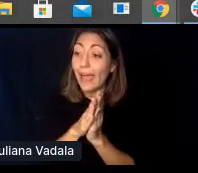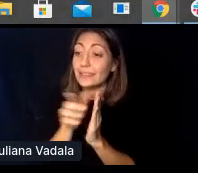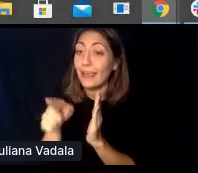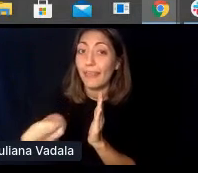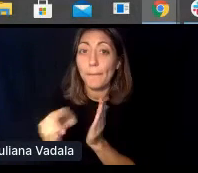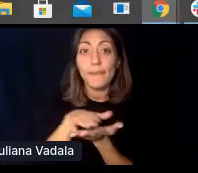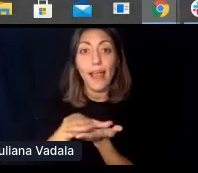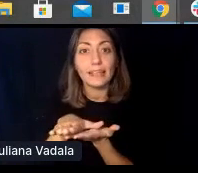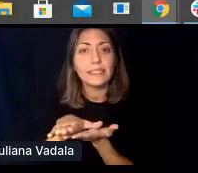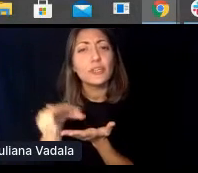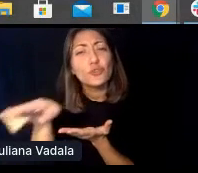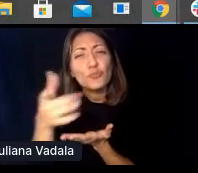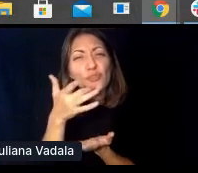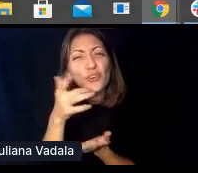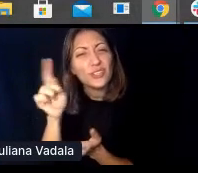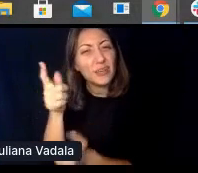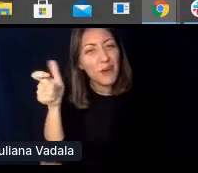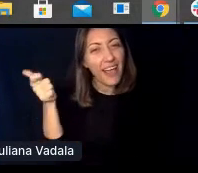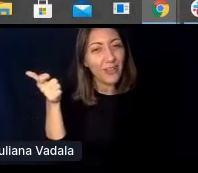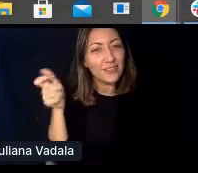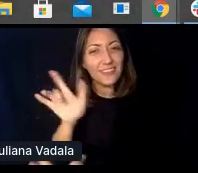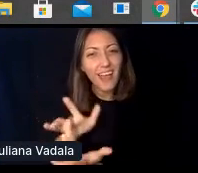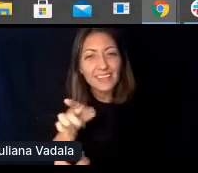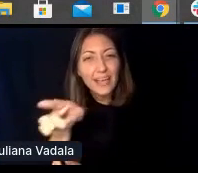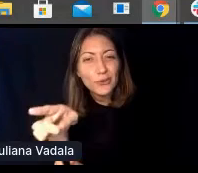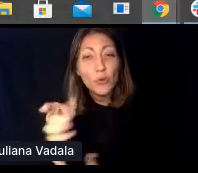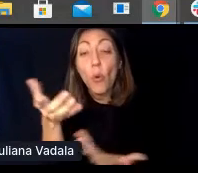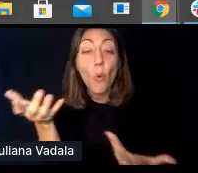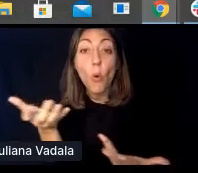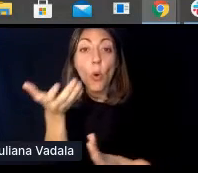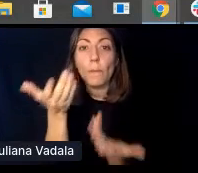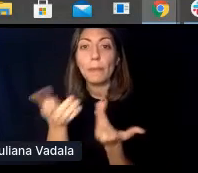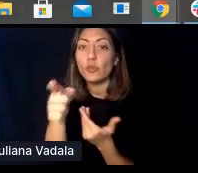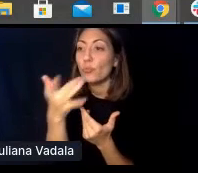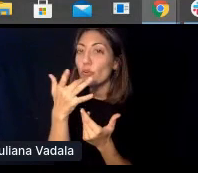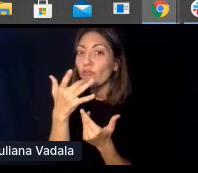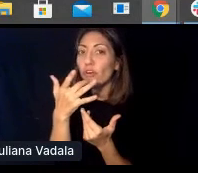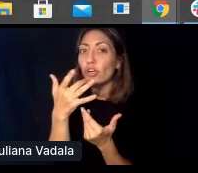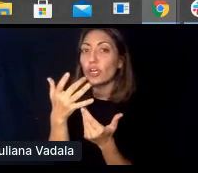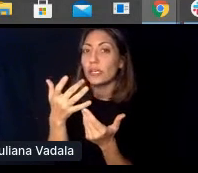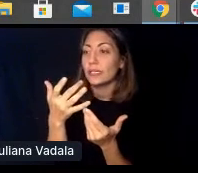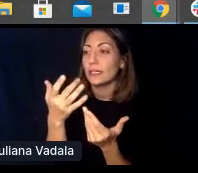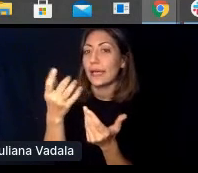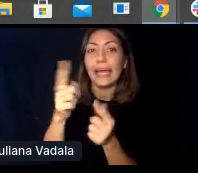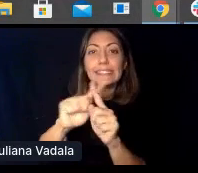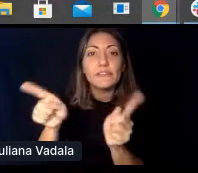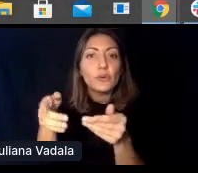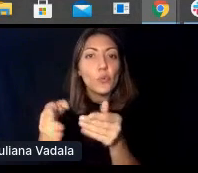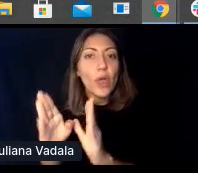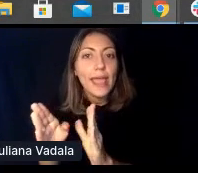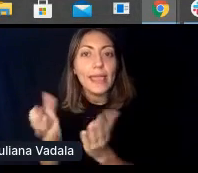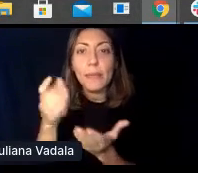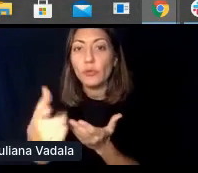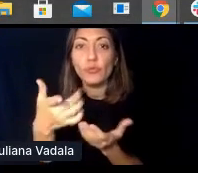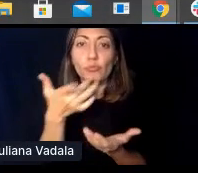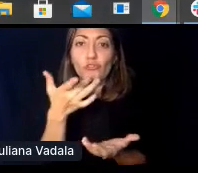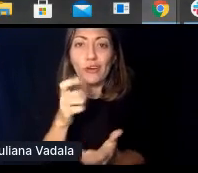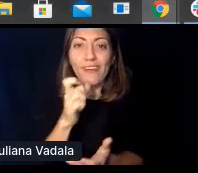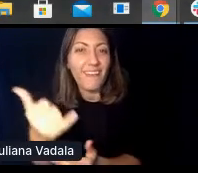of contacting them, which would be better. And collect their information so you actually can follow up with them.